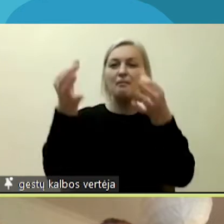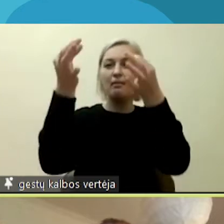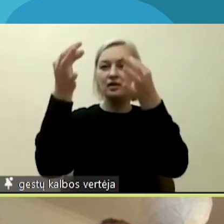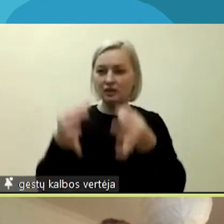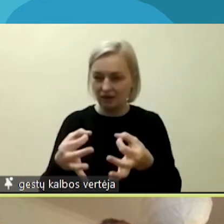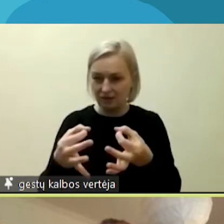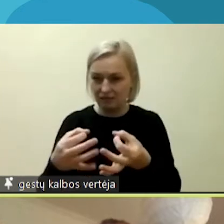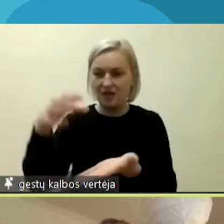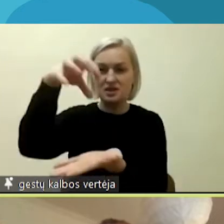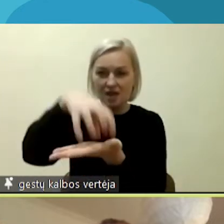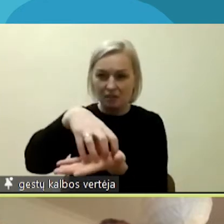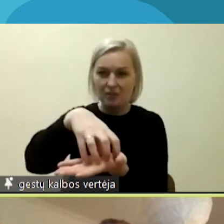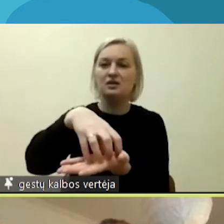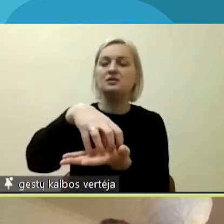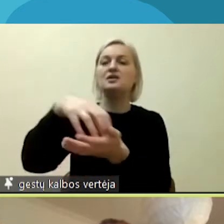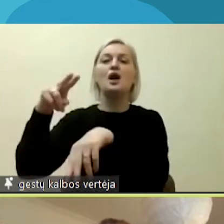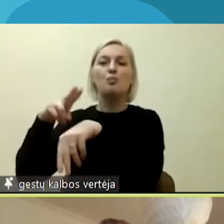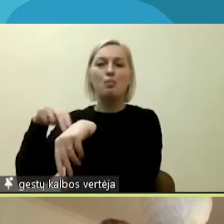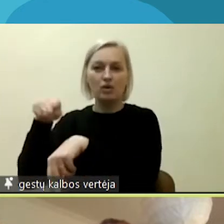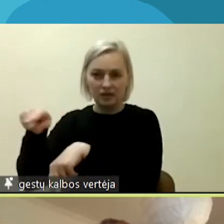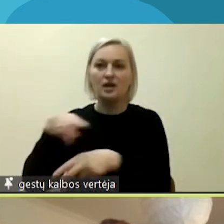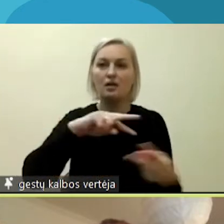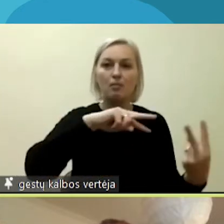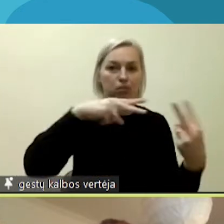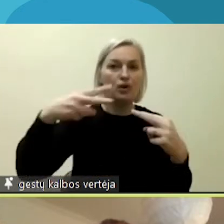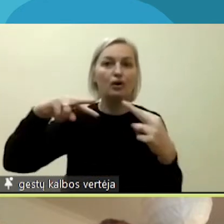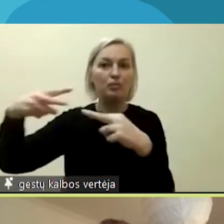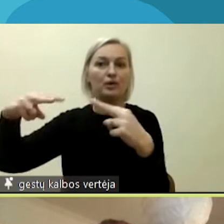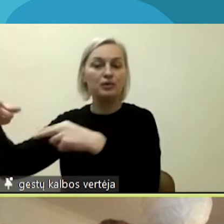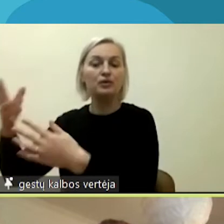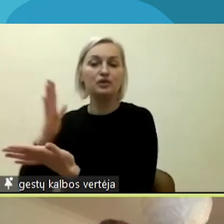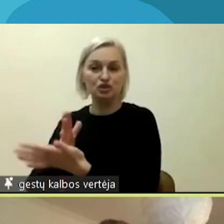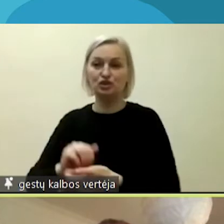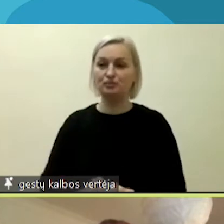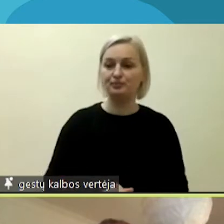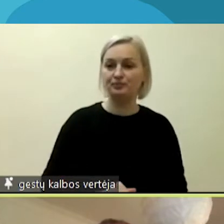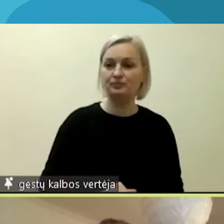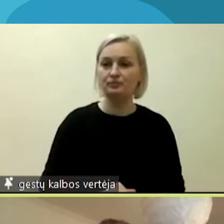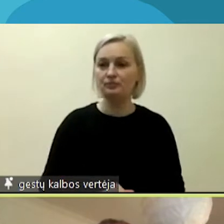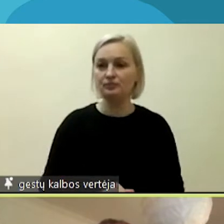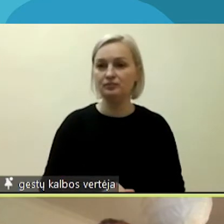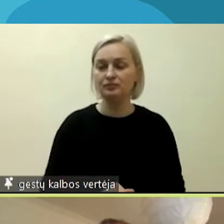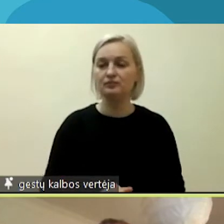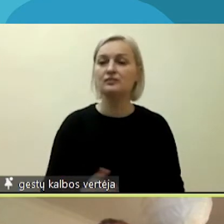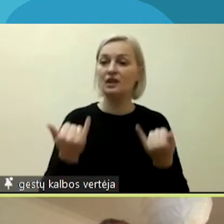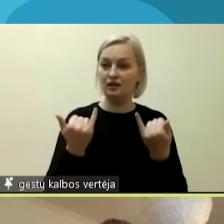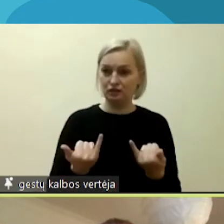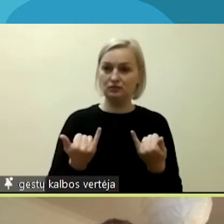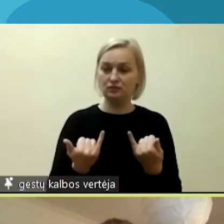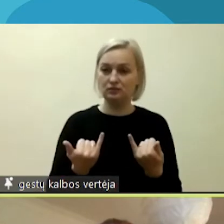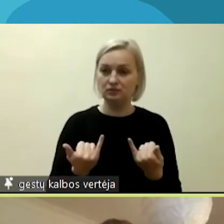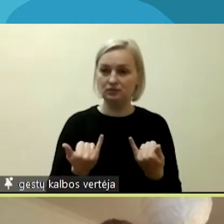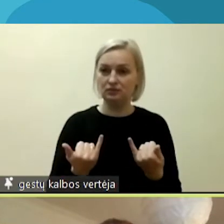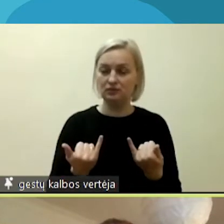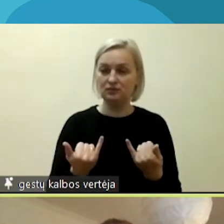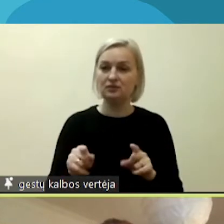Police, such that today we have a very firm and loud commitment from all these authorities to improving hate crime